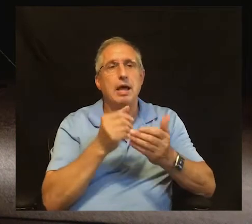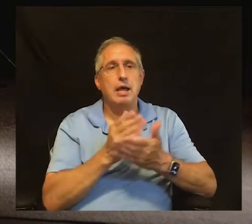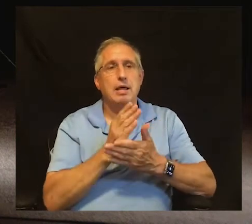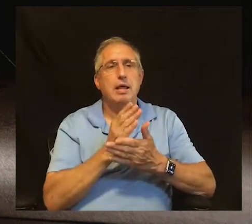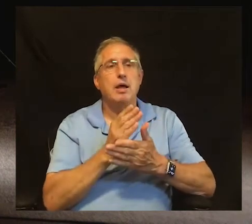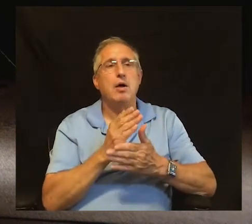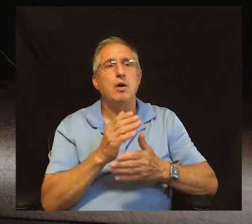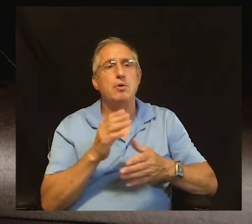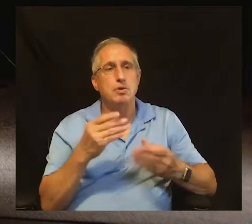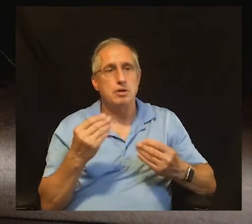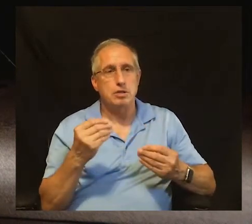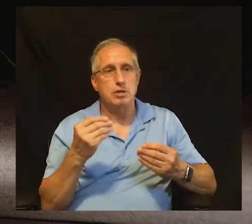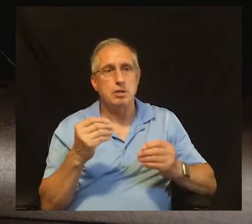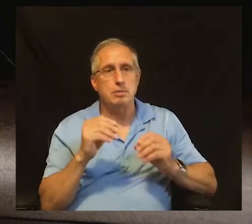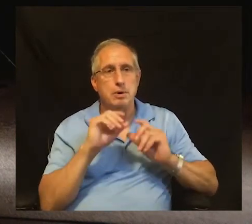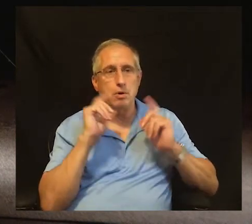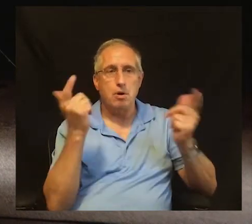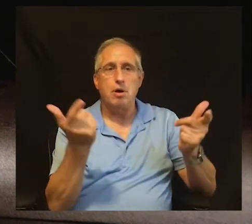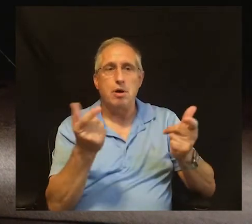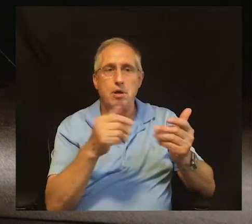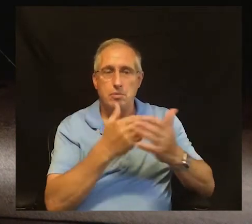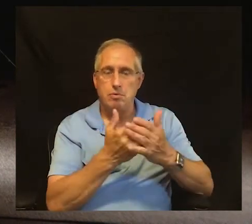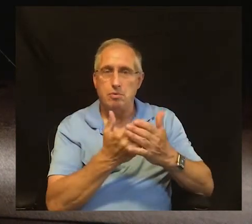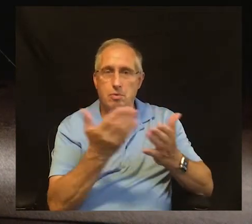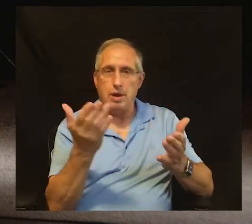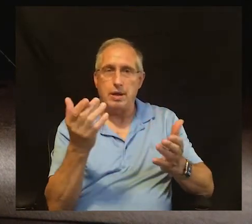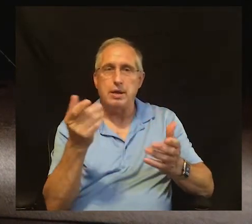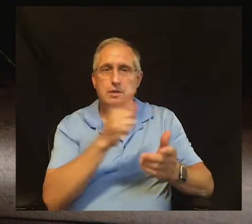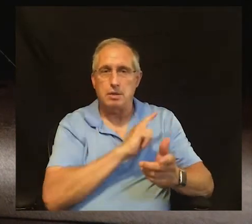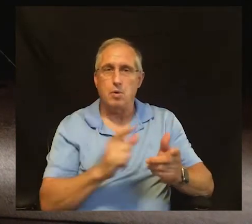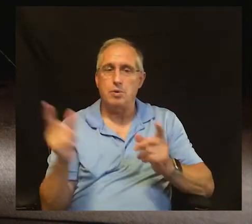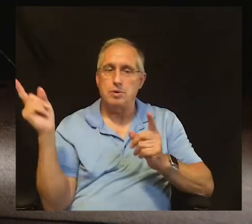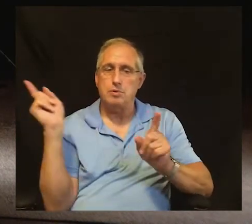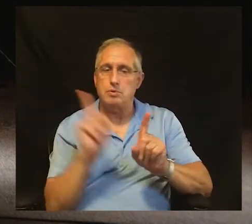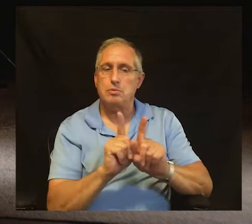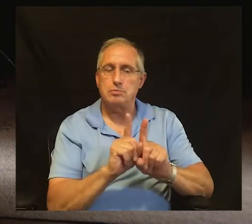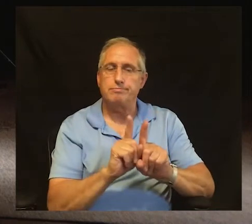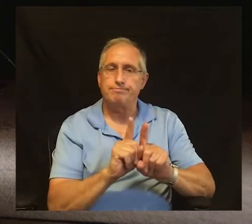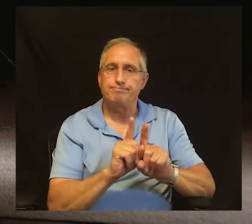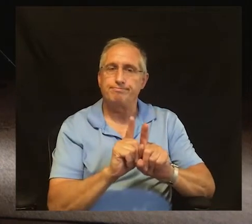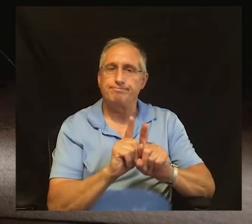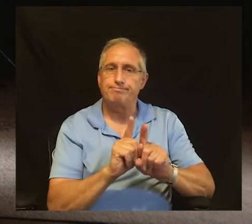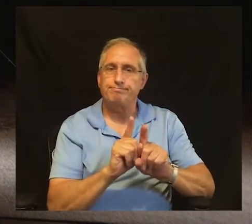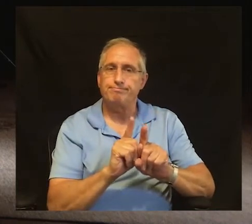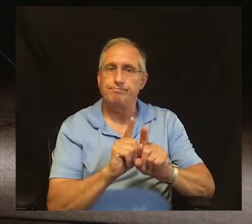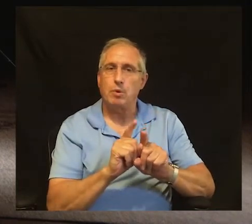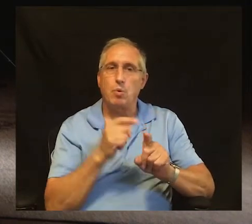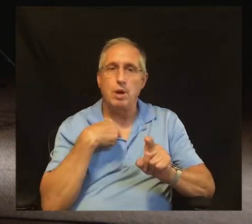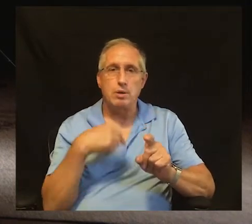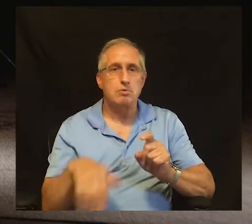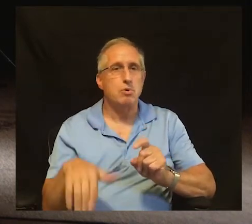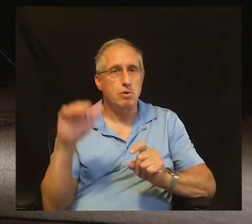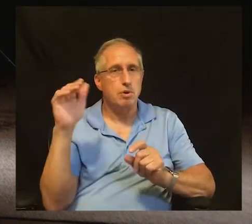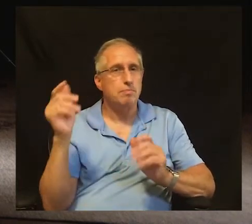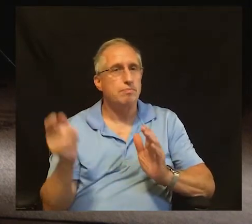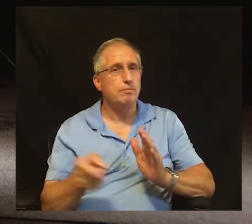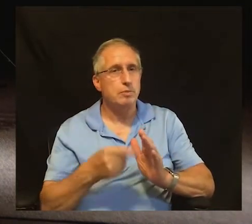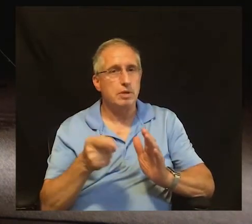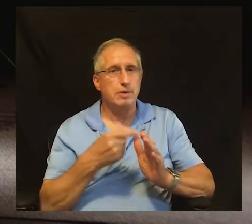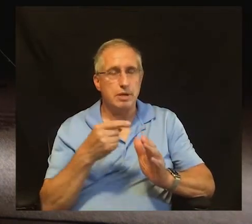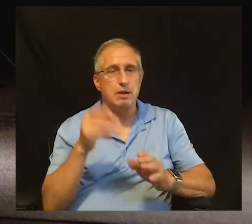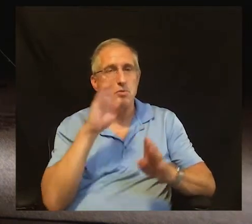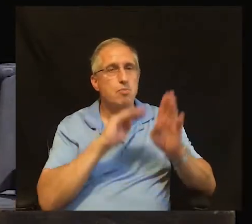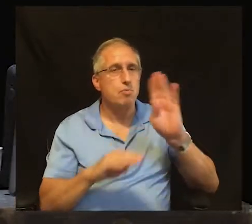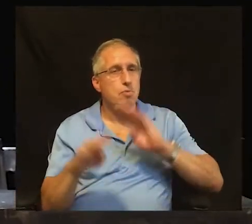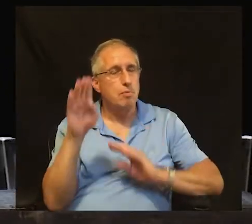with me. Because the Lord is near. When I was growing up, sometimes when